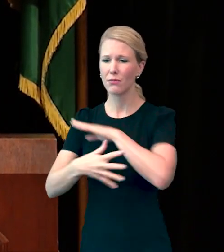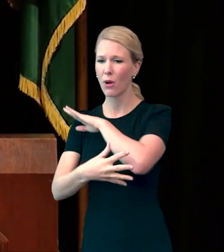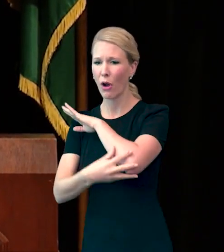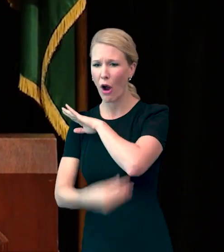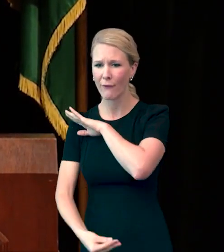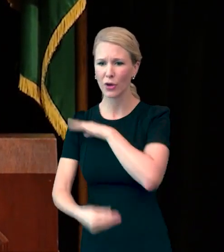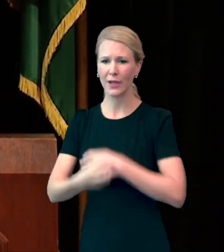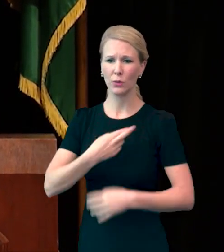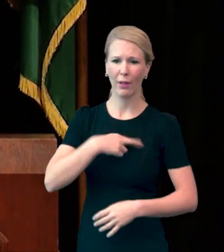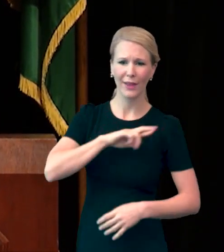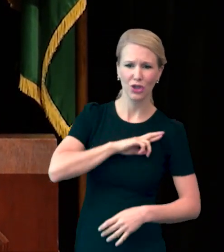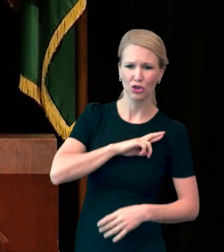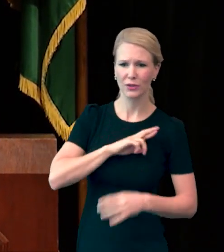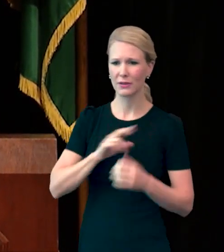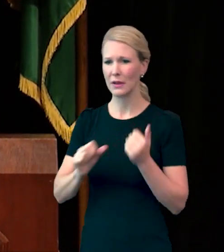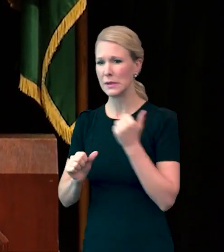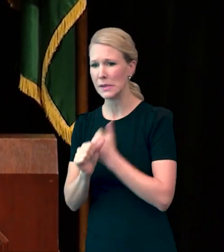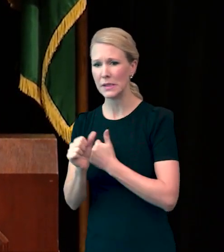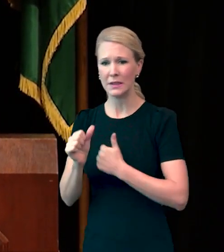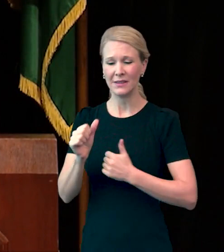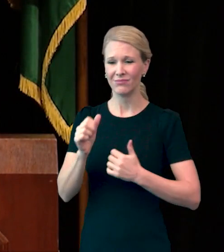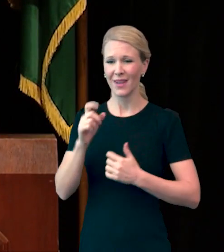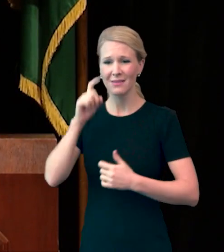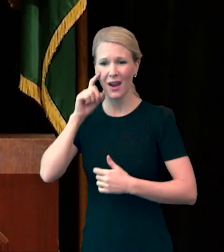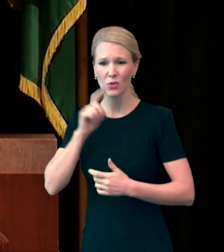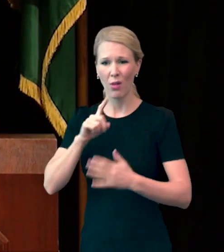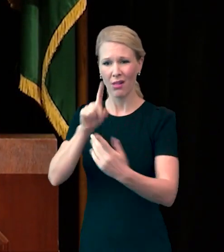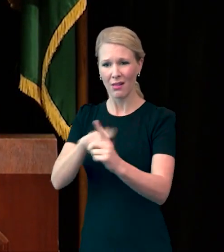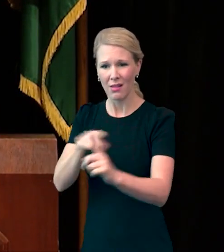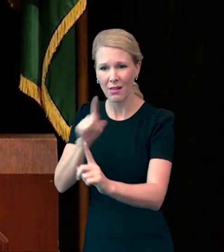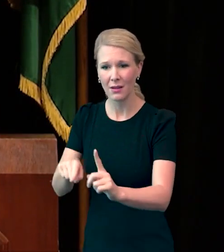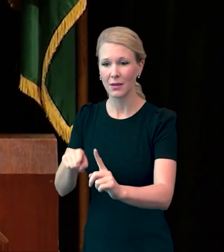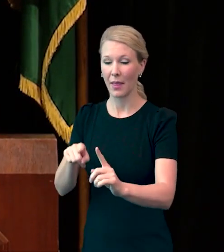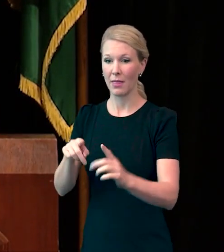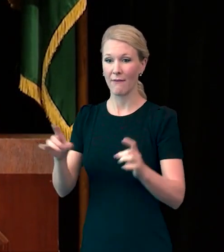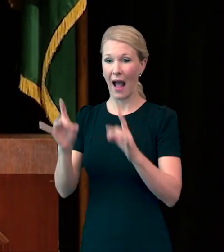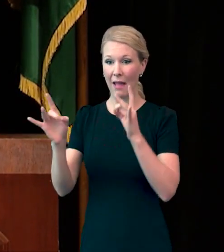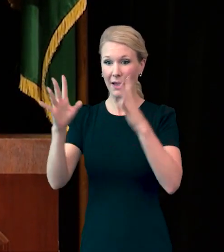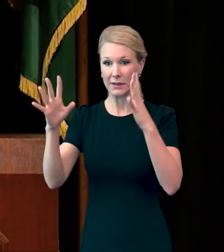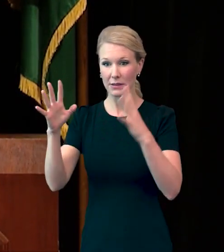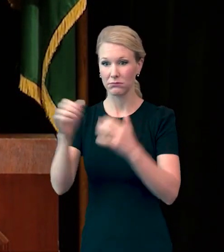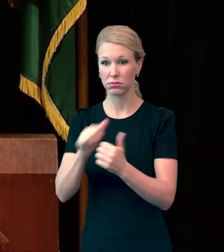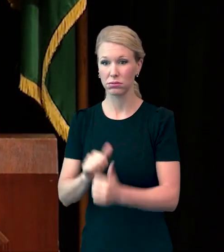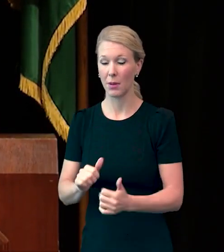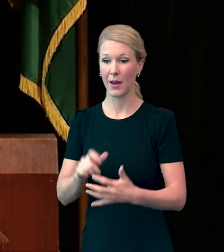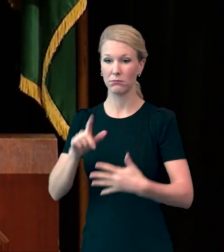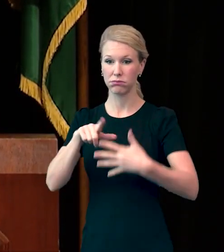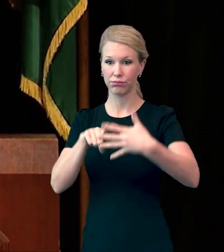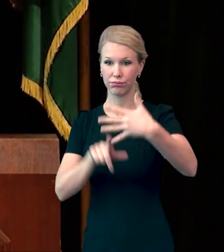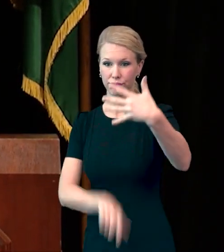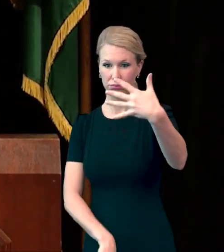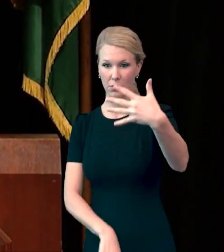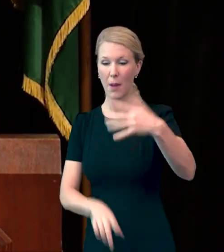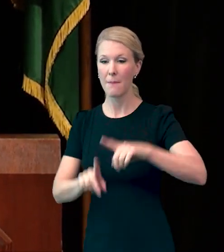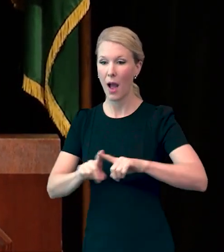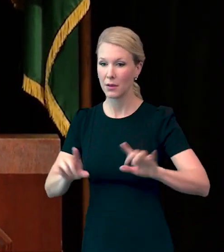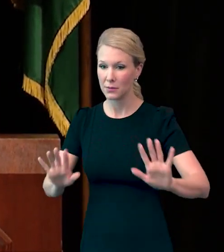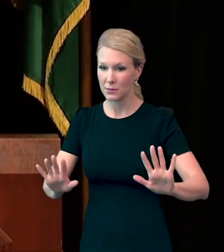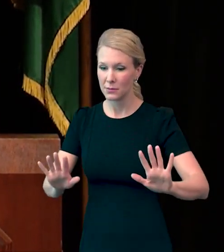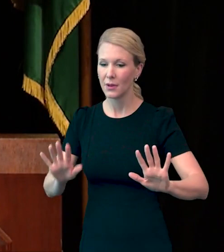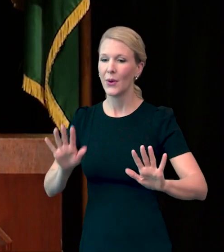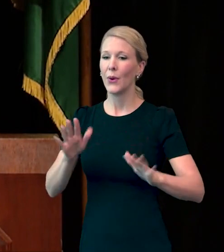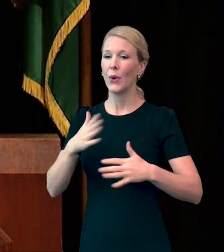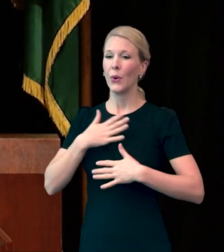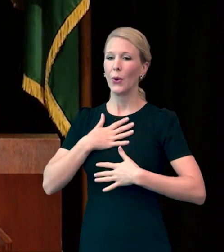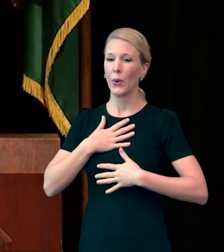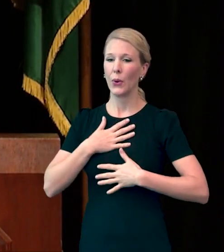poverty, religious strife, sexual discrimination, unimaginable violence. The list is long. But I'm here today